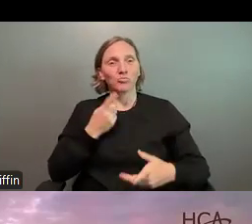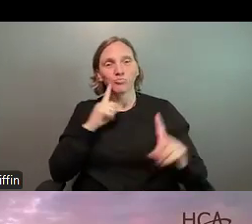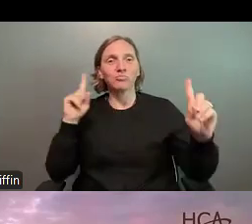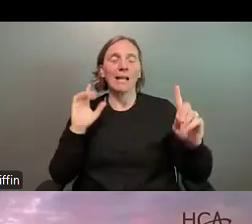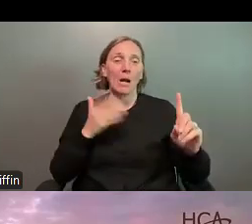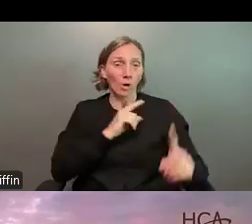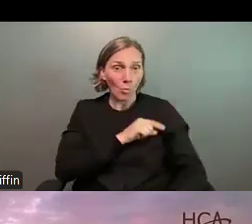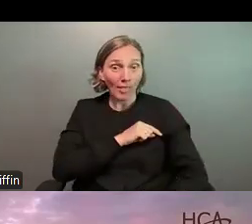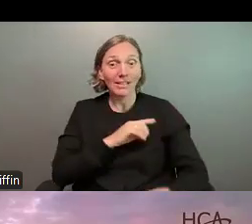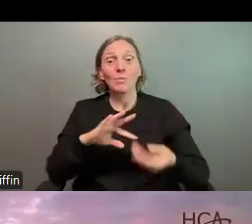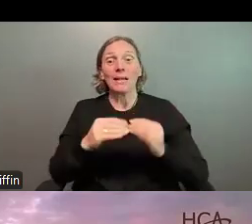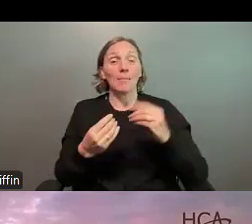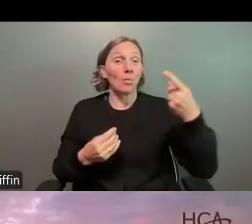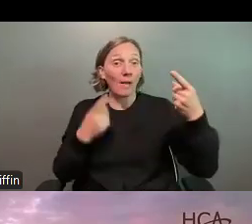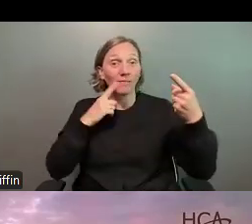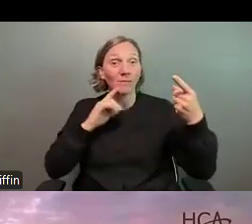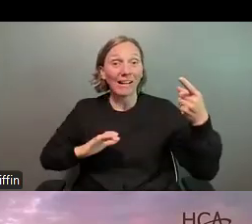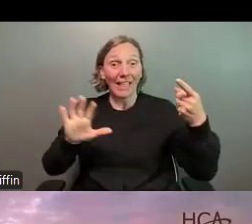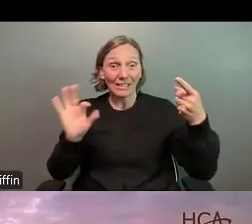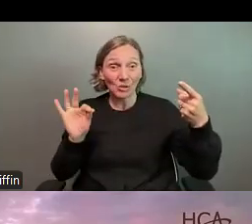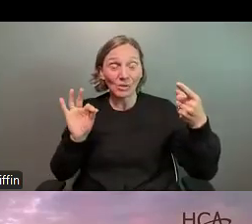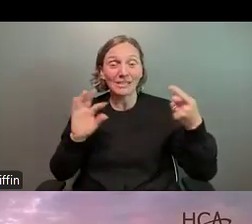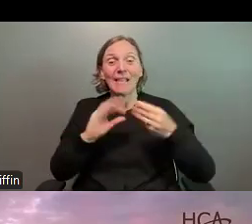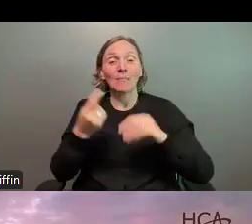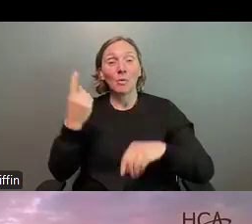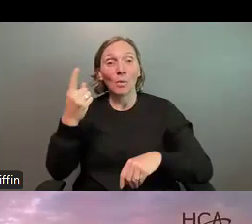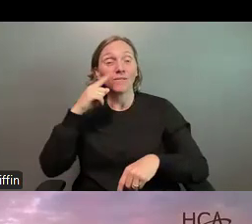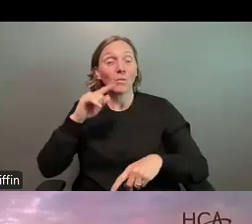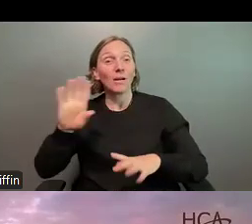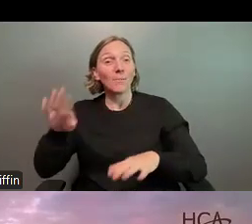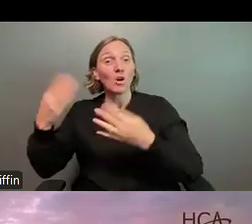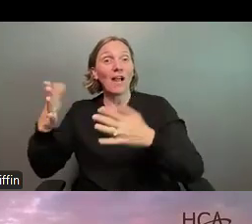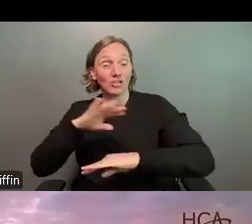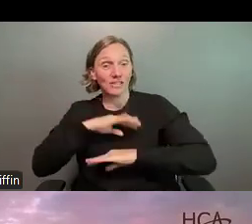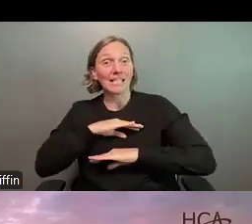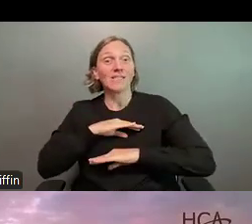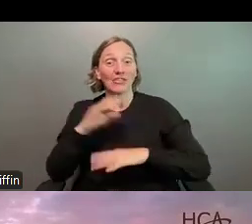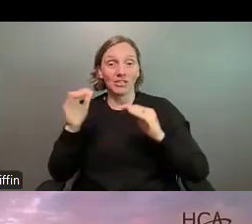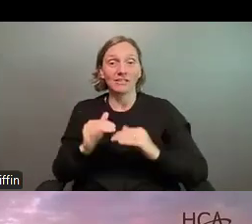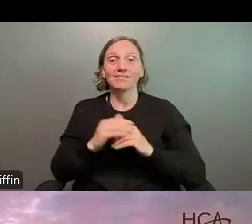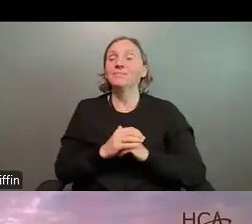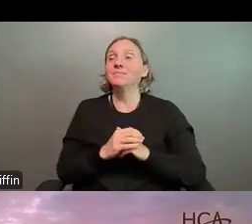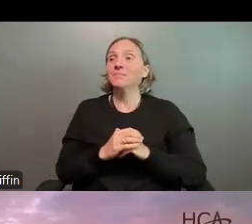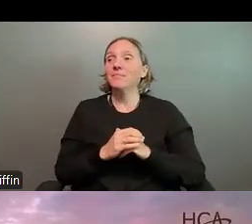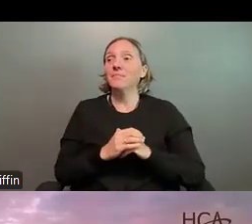are currently #1 in client choice, as well as #1 in provider satisfaction. Next slide, please.